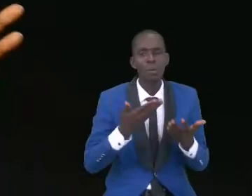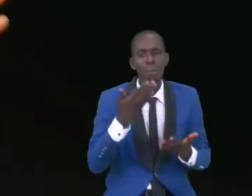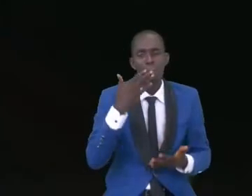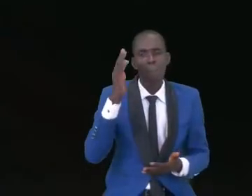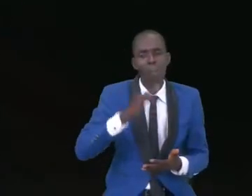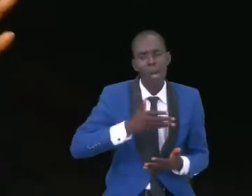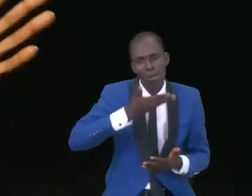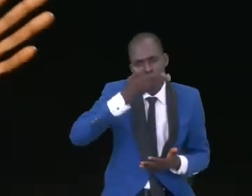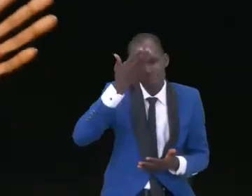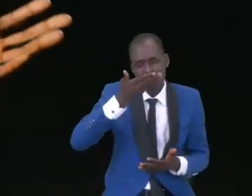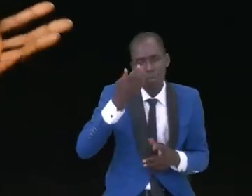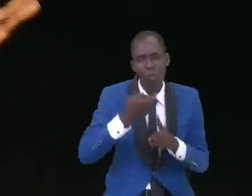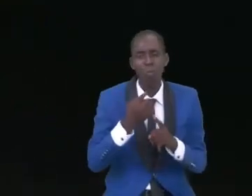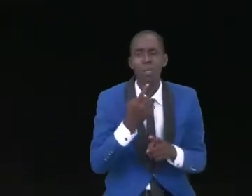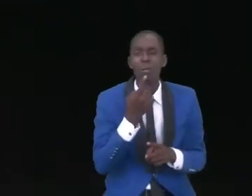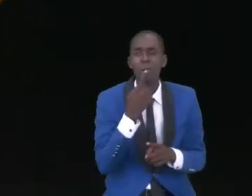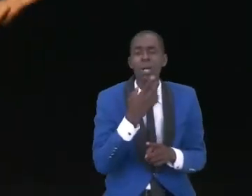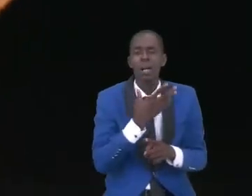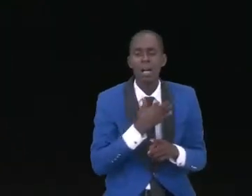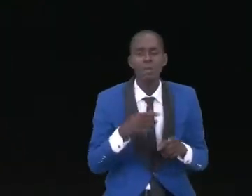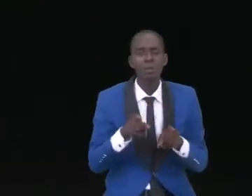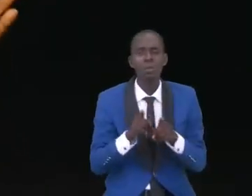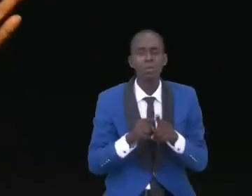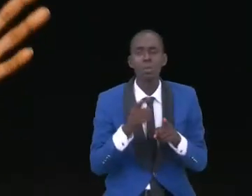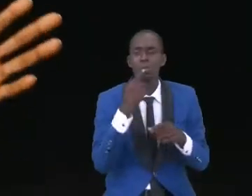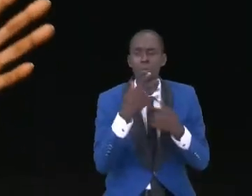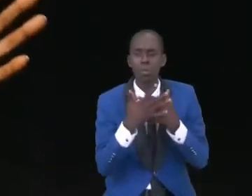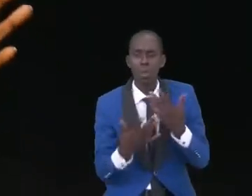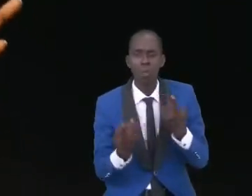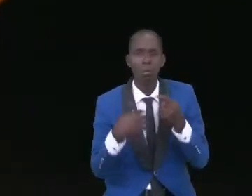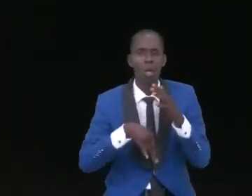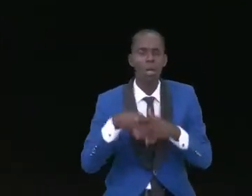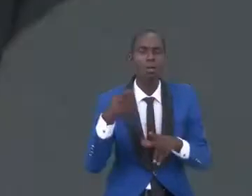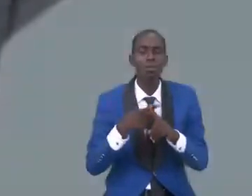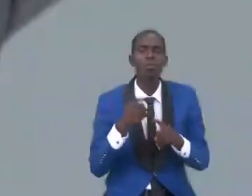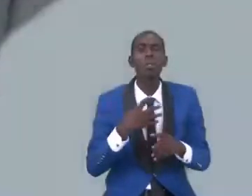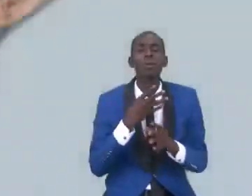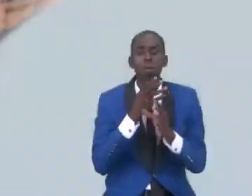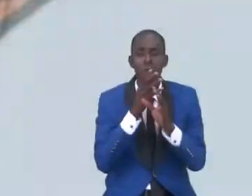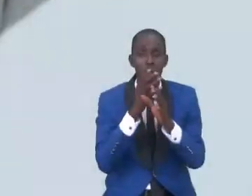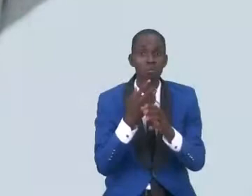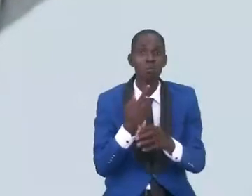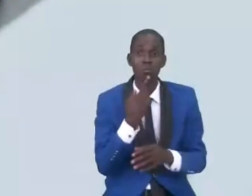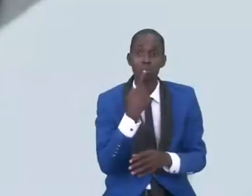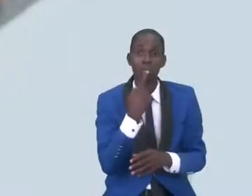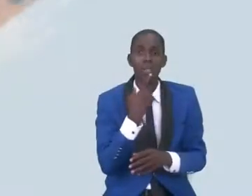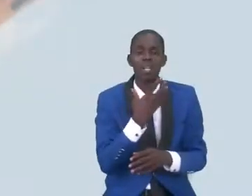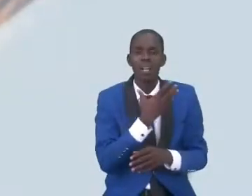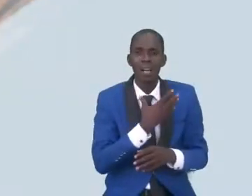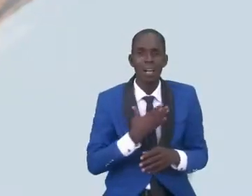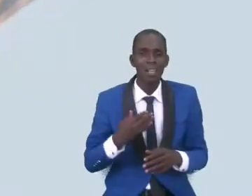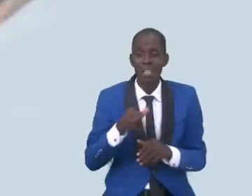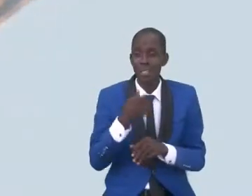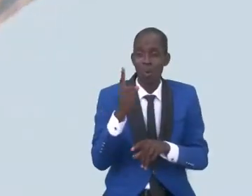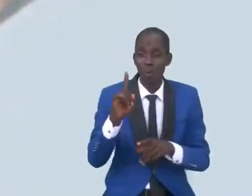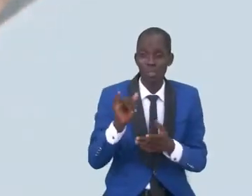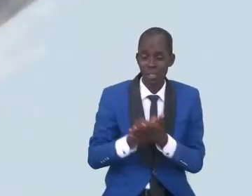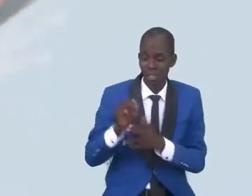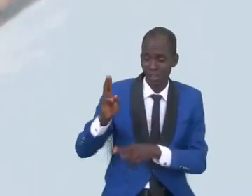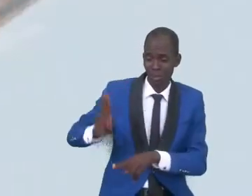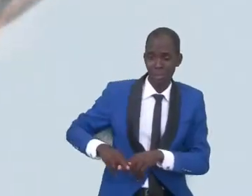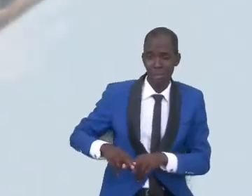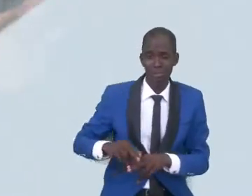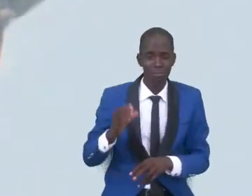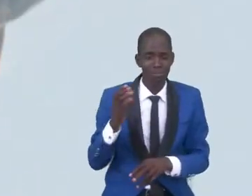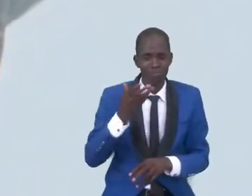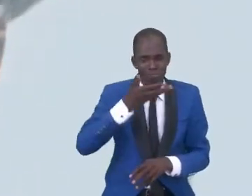and blood coming from my nose. I used to use handkerchief to cover myself. Anybody sitting beside me will hear the odor.